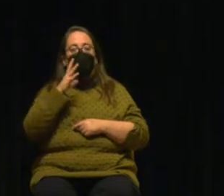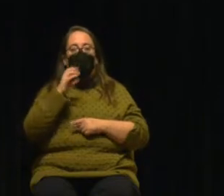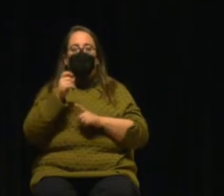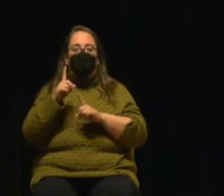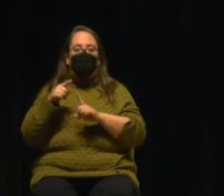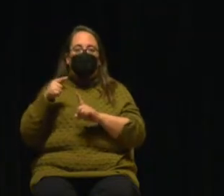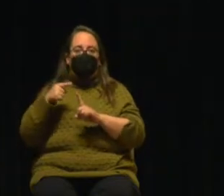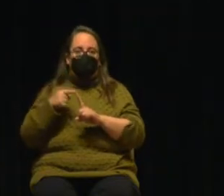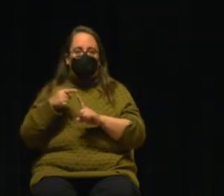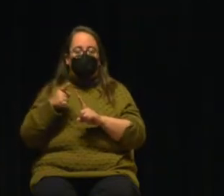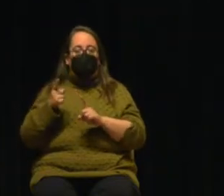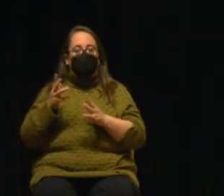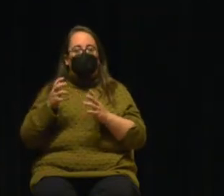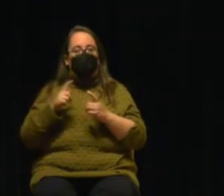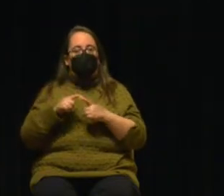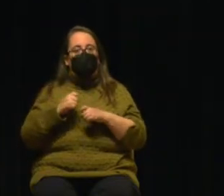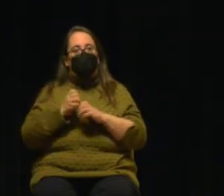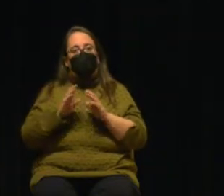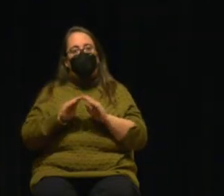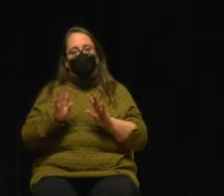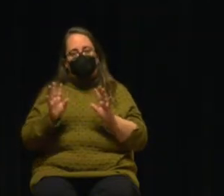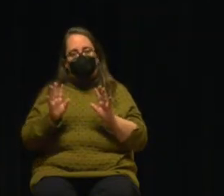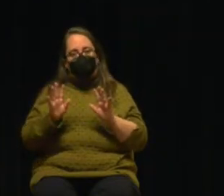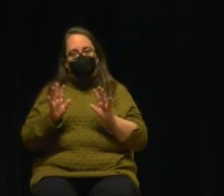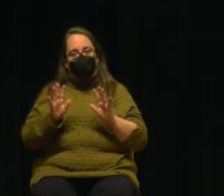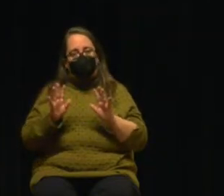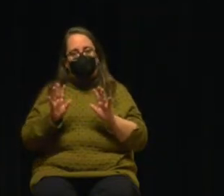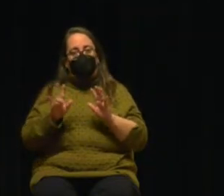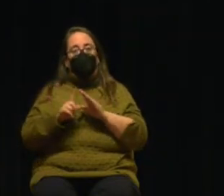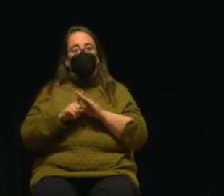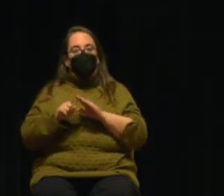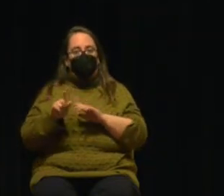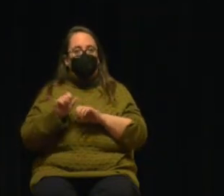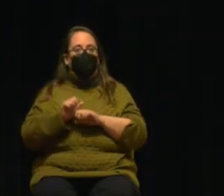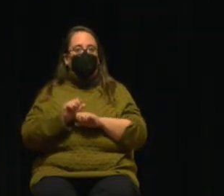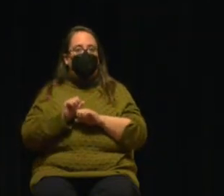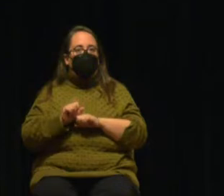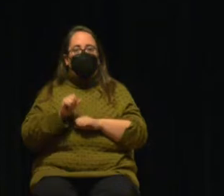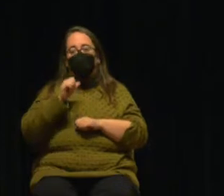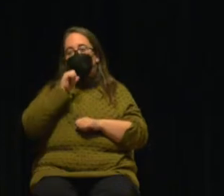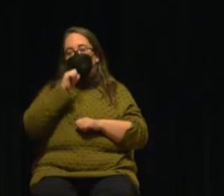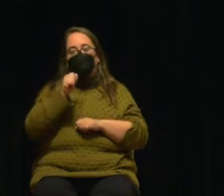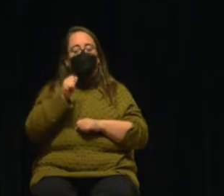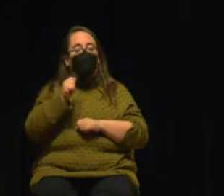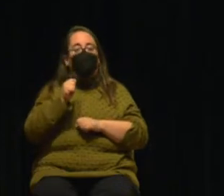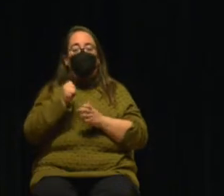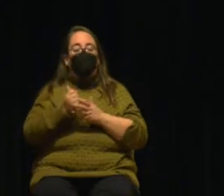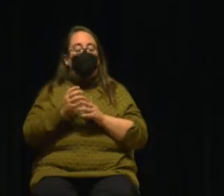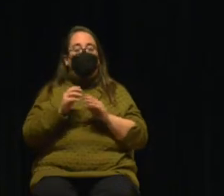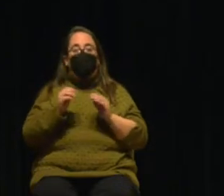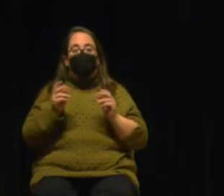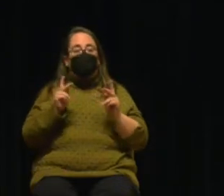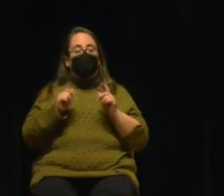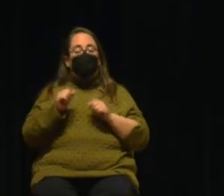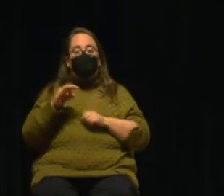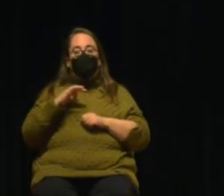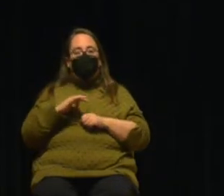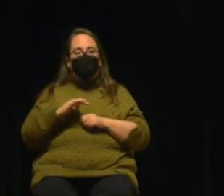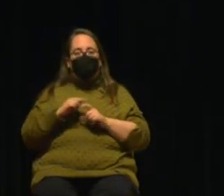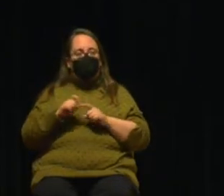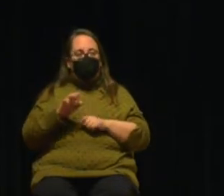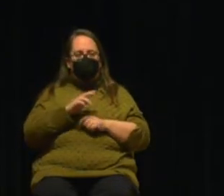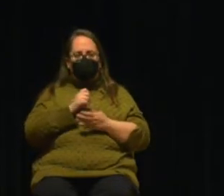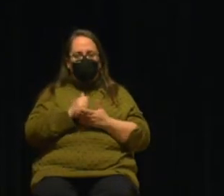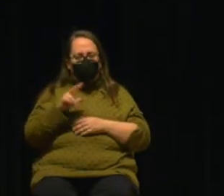particular, he wanted to make it clear that fugitive slaves were not the helpless beneficiaries of other people's